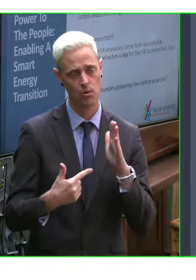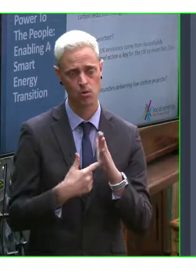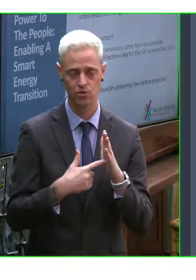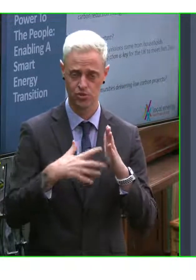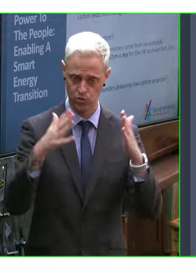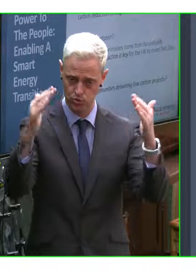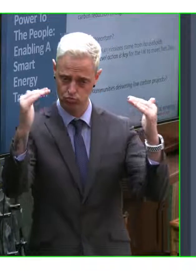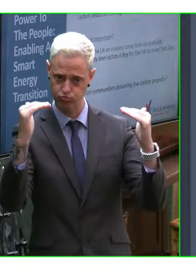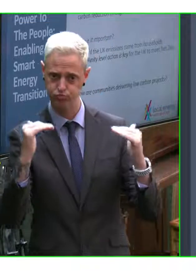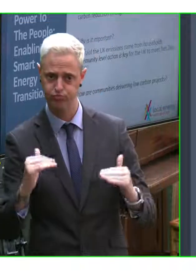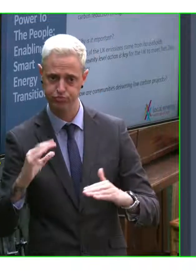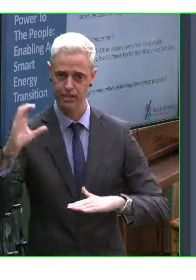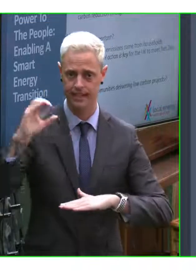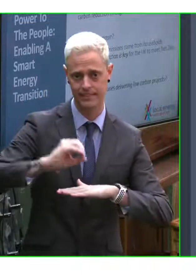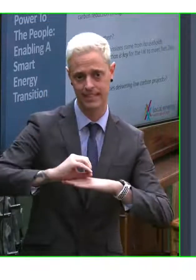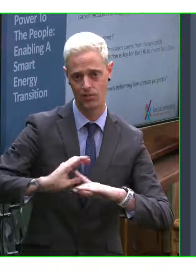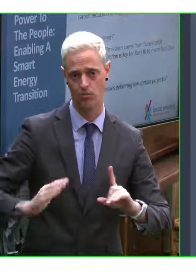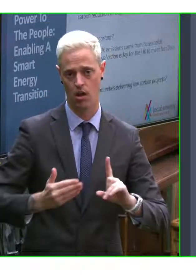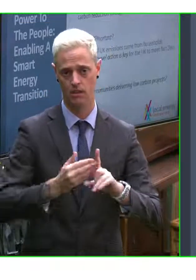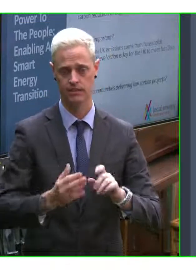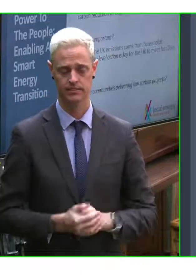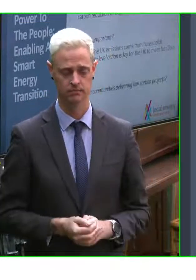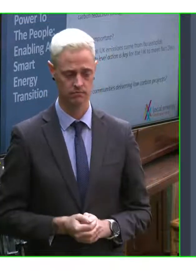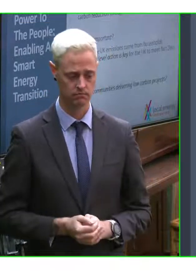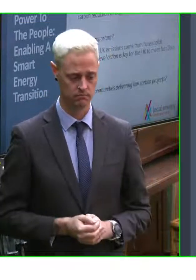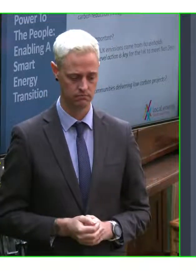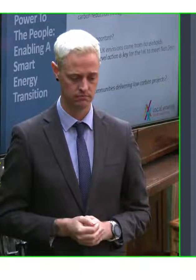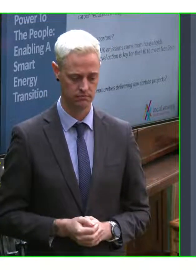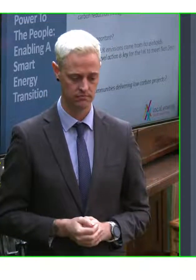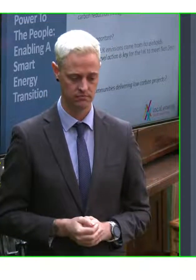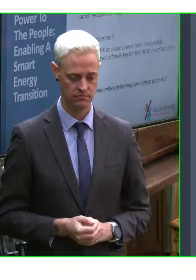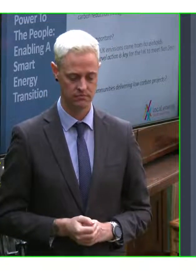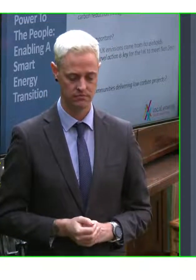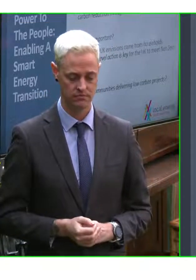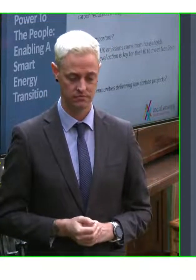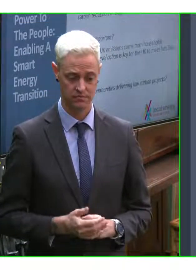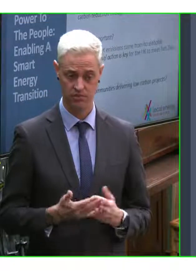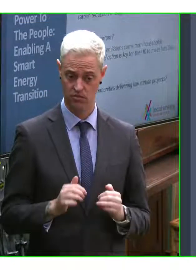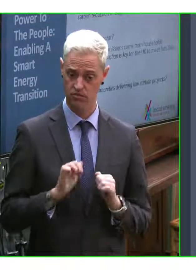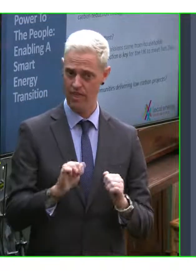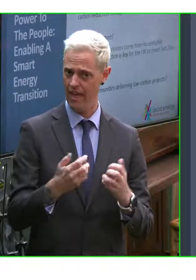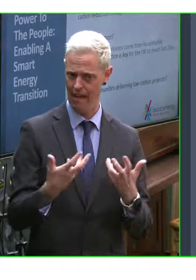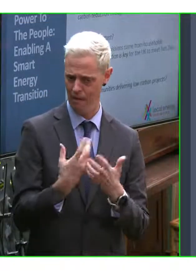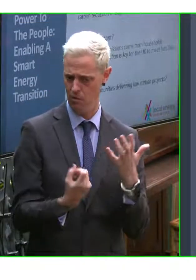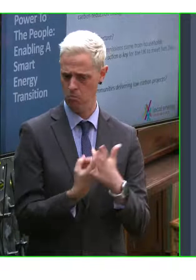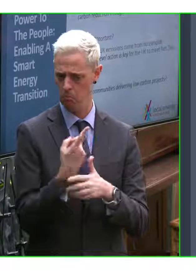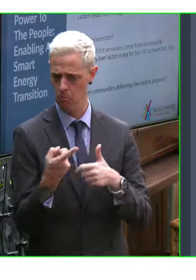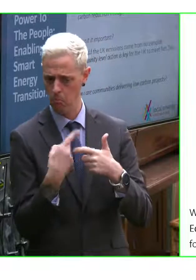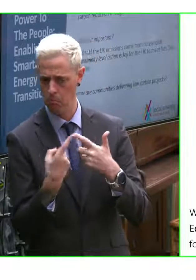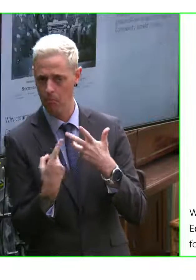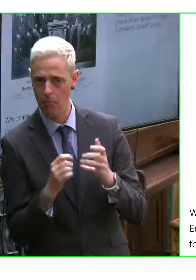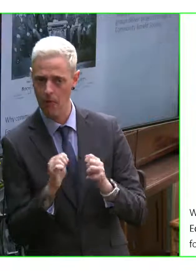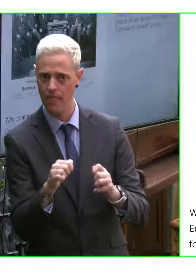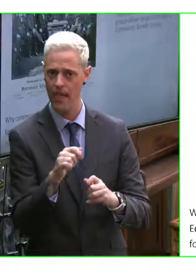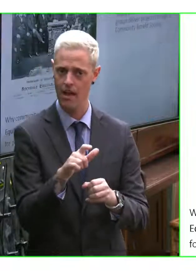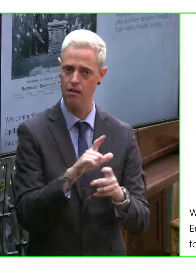carbon targets. So how are communities delivering their low carbon projects?